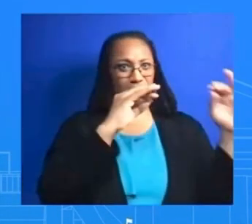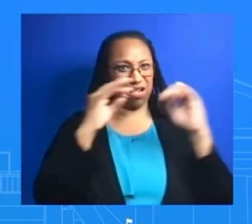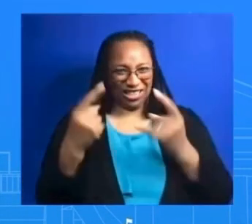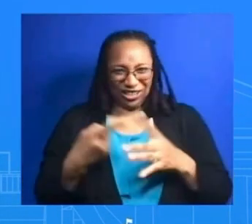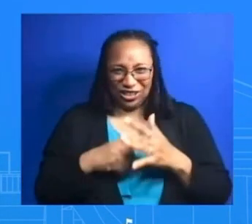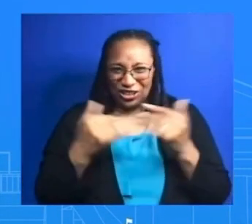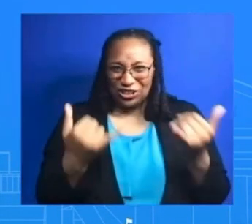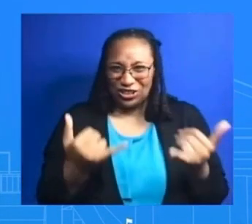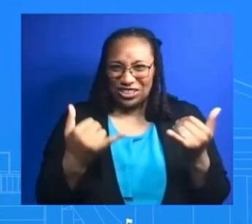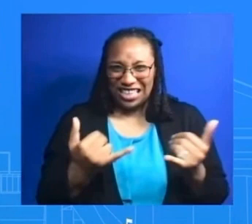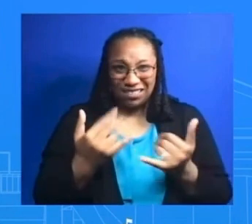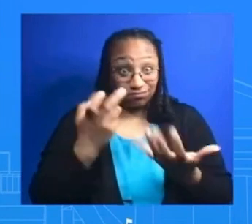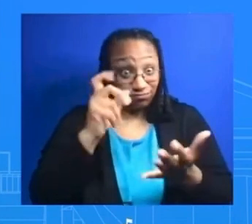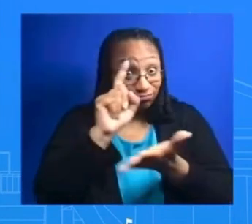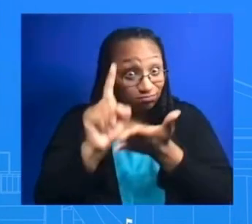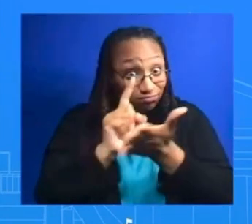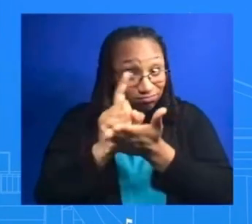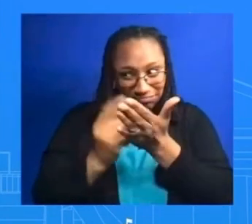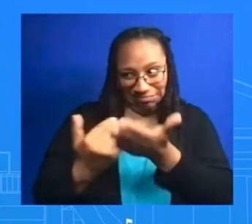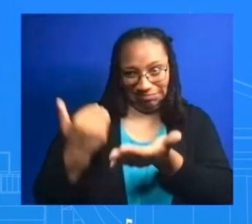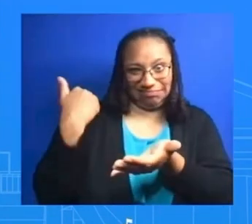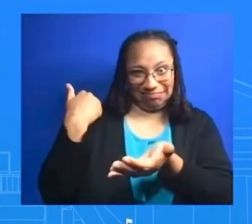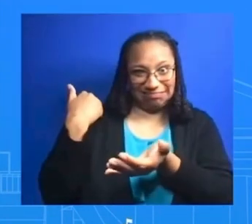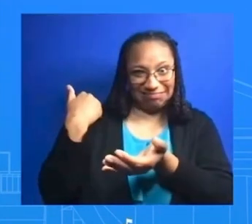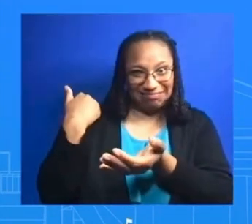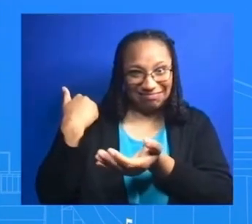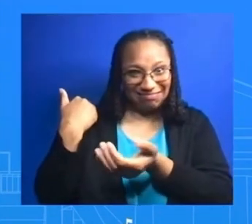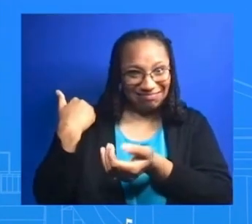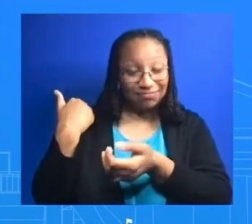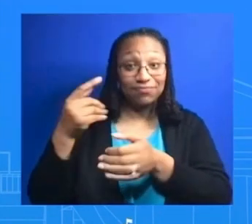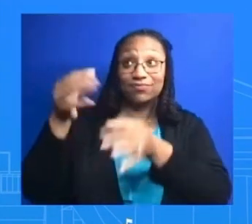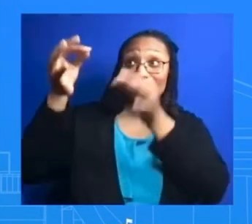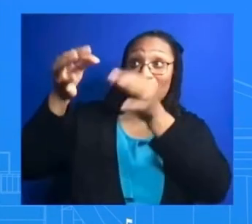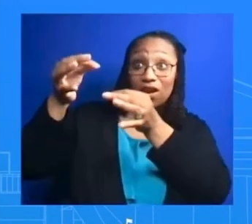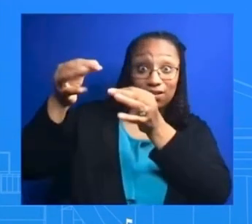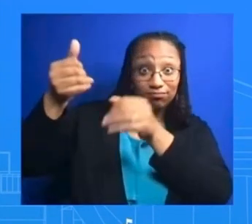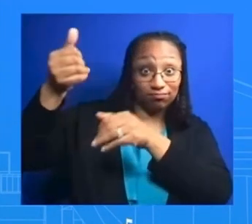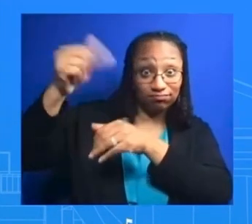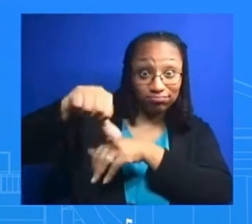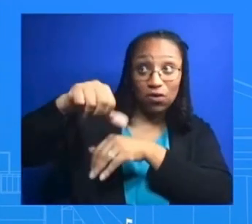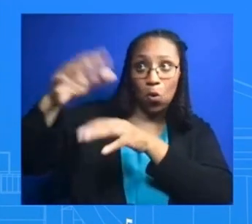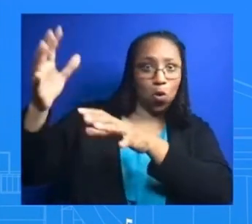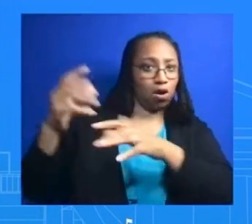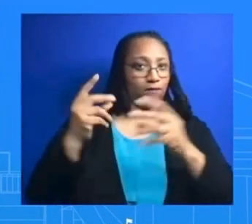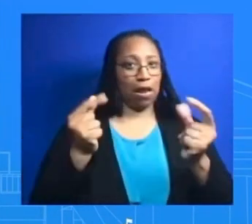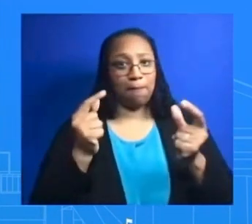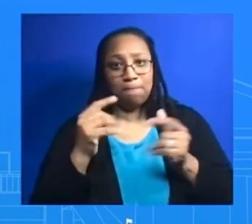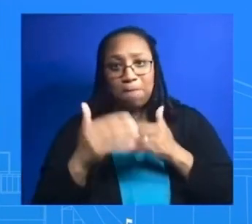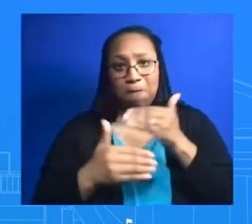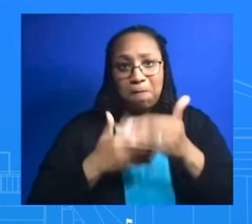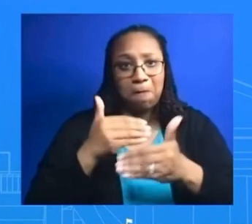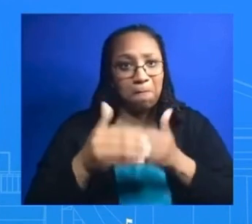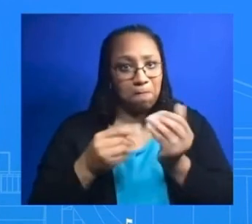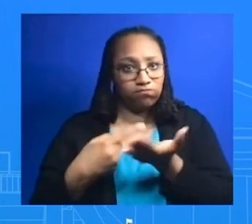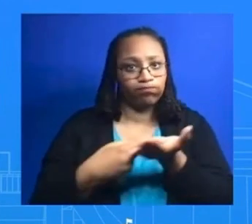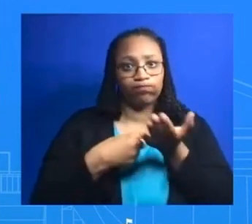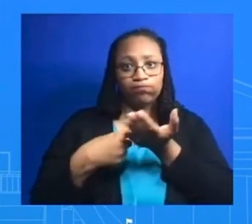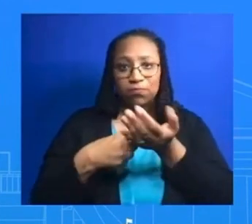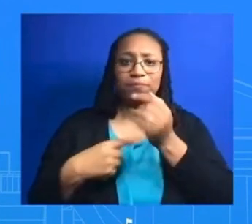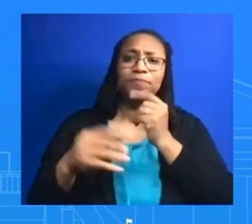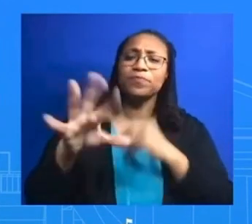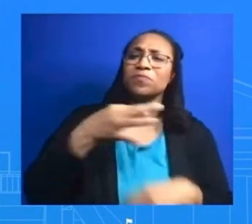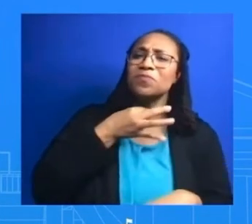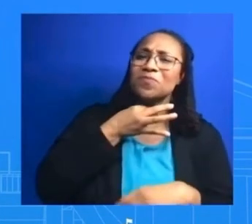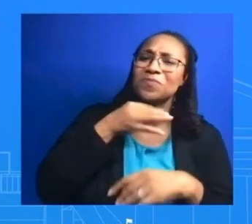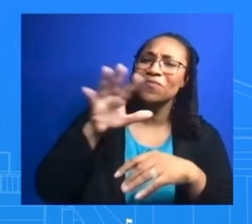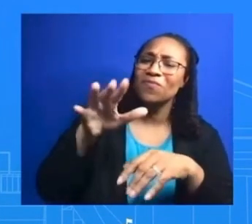opinion. Has the administration considered an executive order that would lower interest rates for these federal loans?